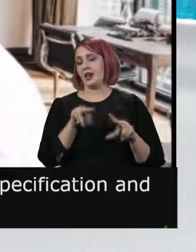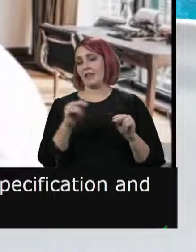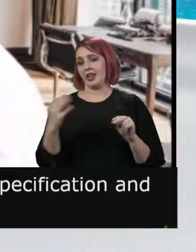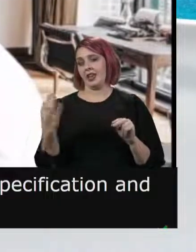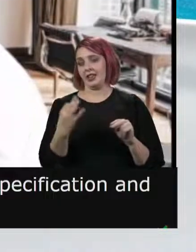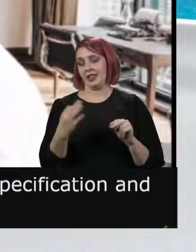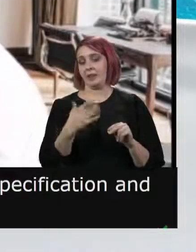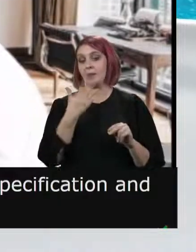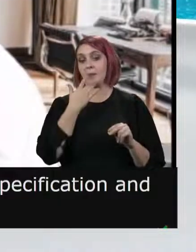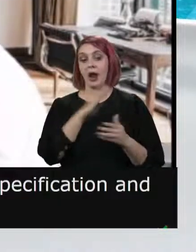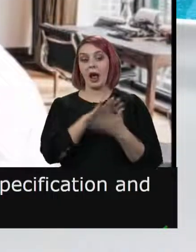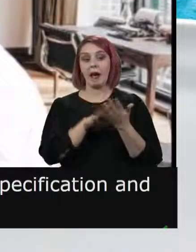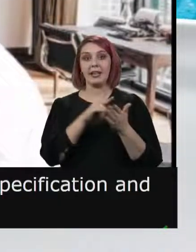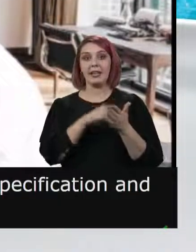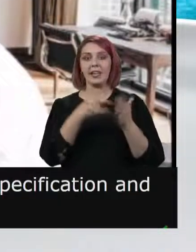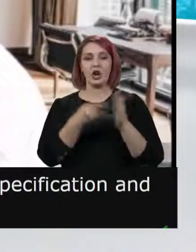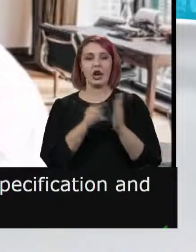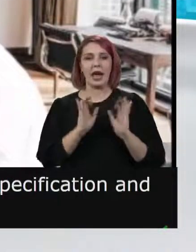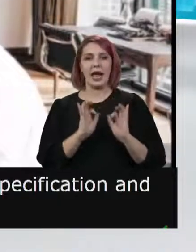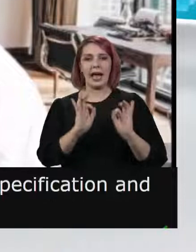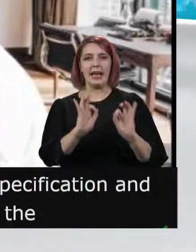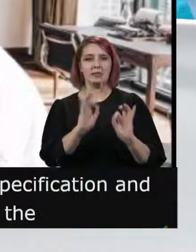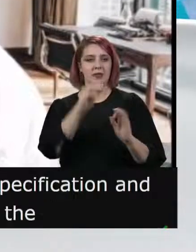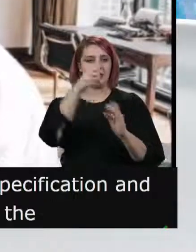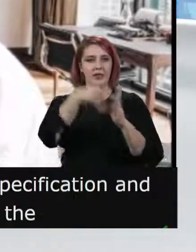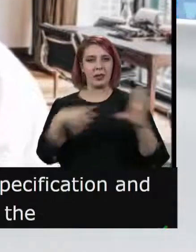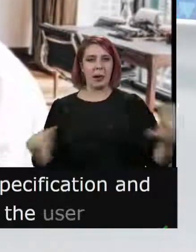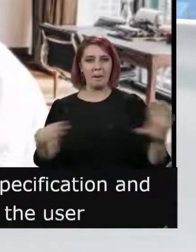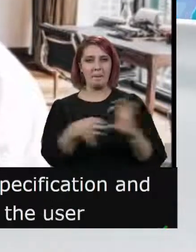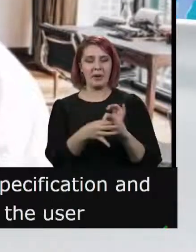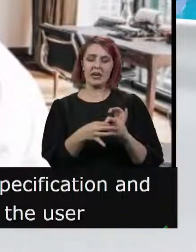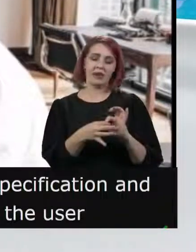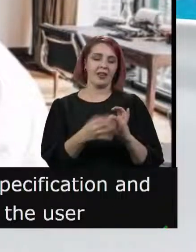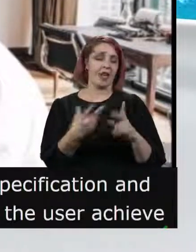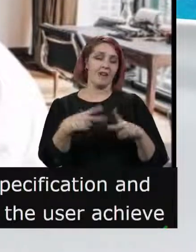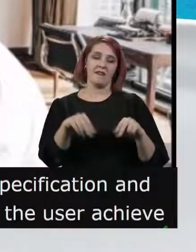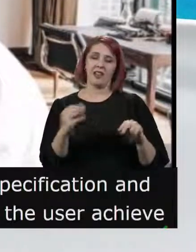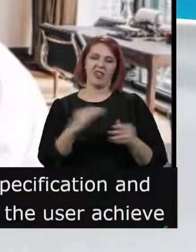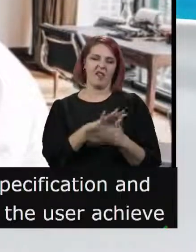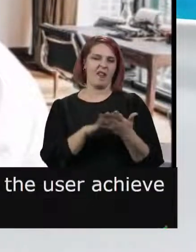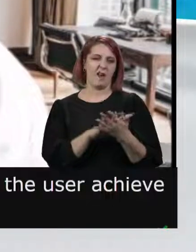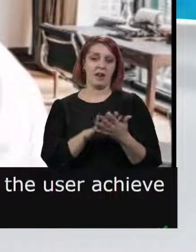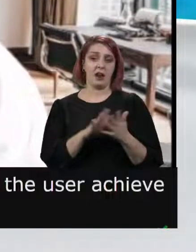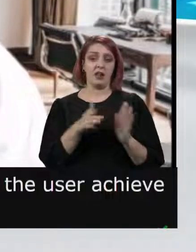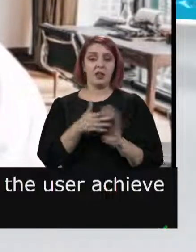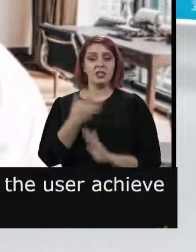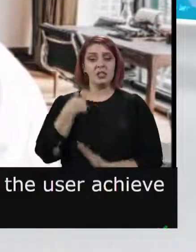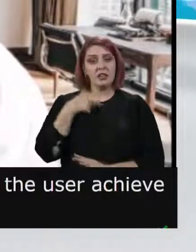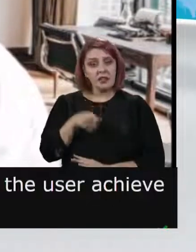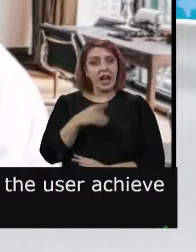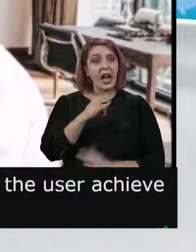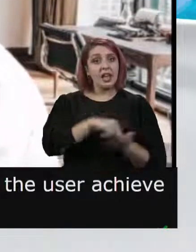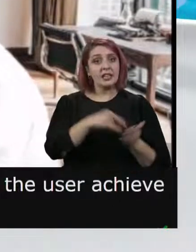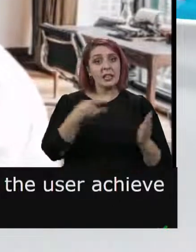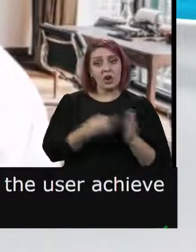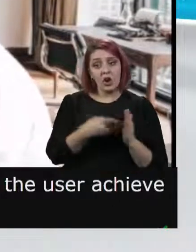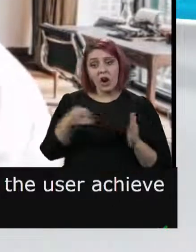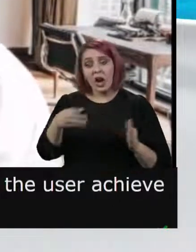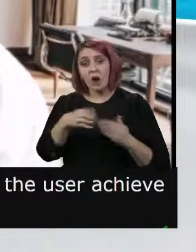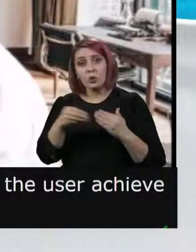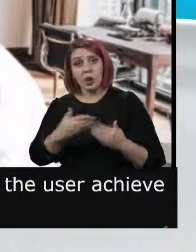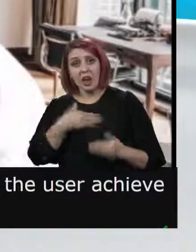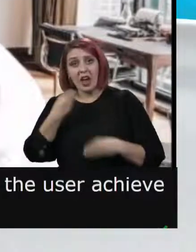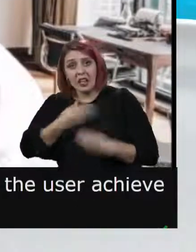help the user achieve the task they want to achieve? And if they help us achieve the task